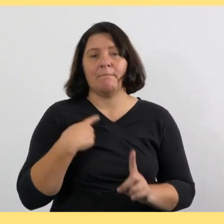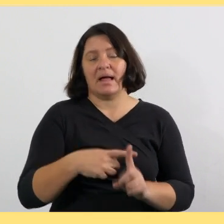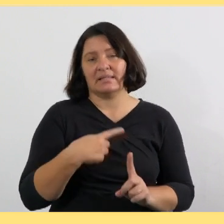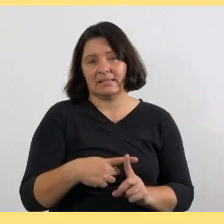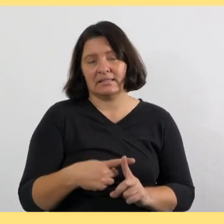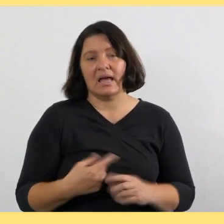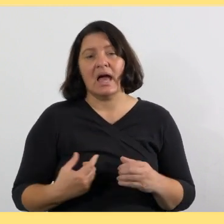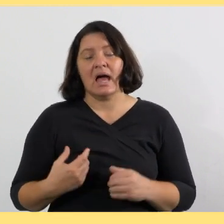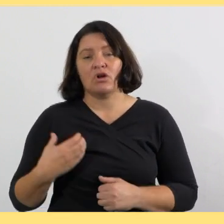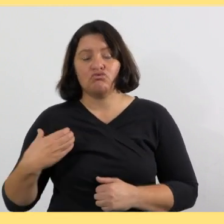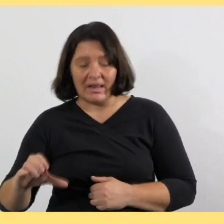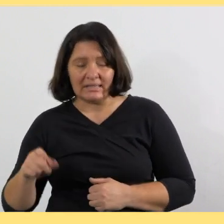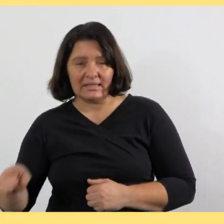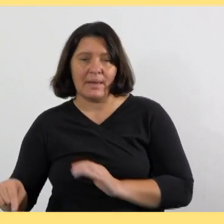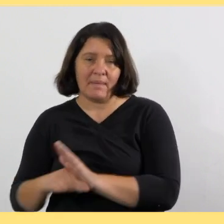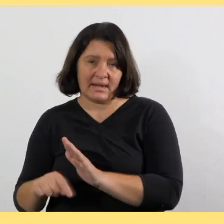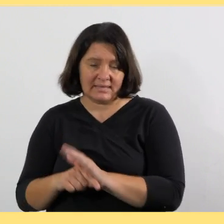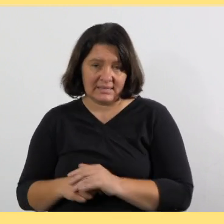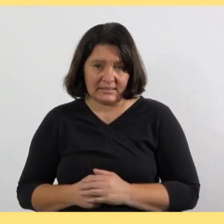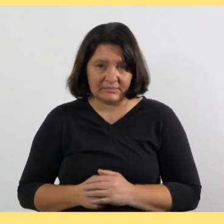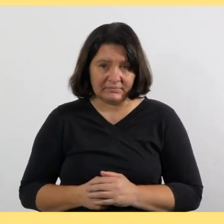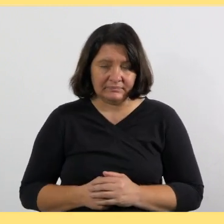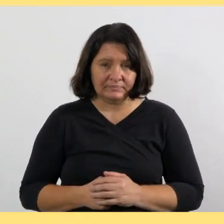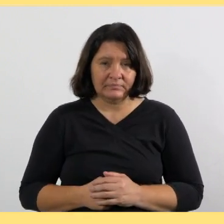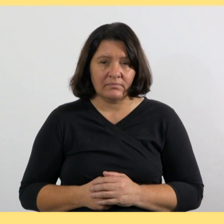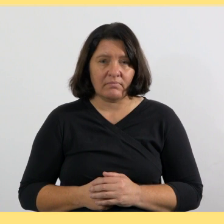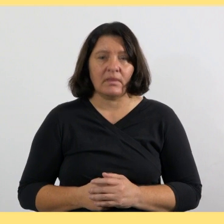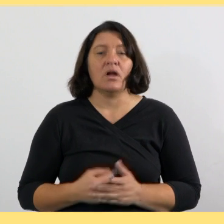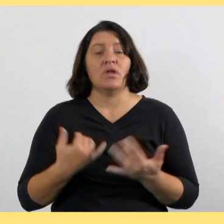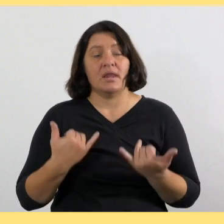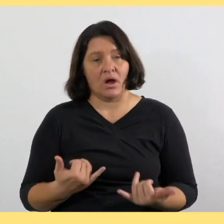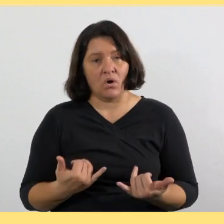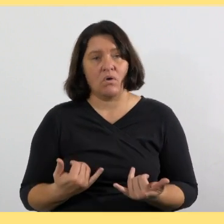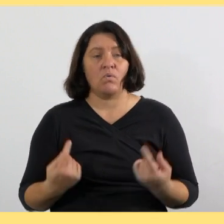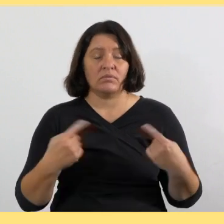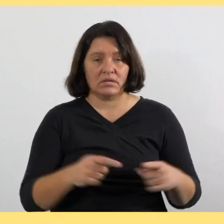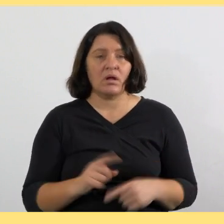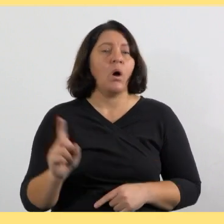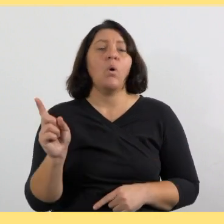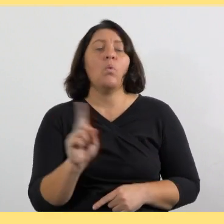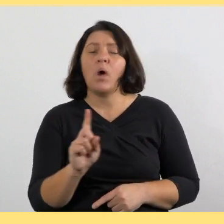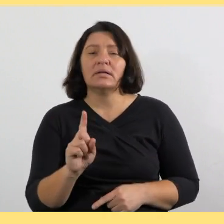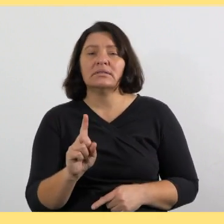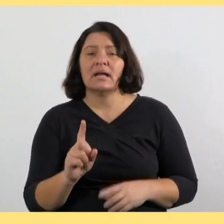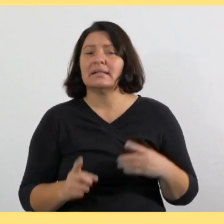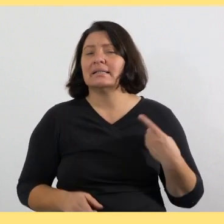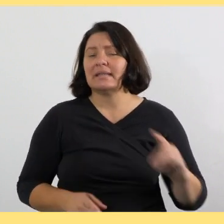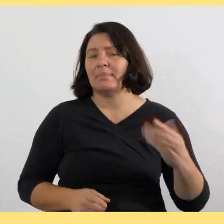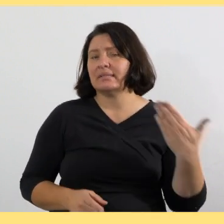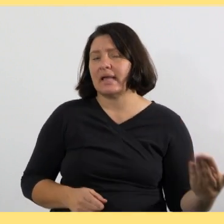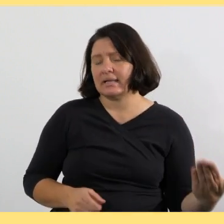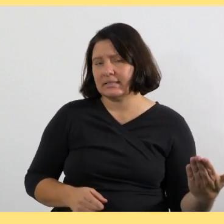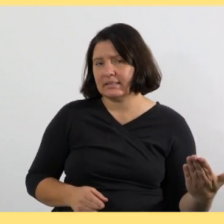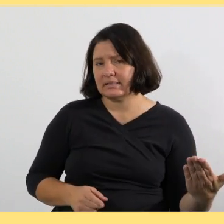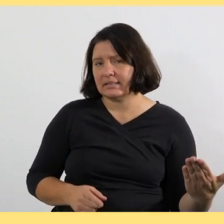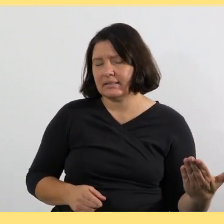debit is a plus and my credit is a minus. So I will come now and say, what can be on the